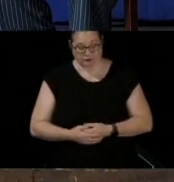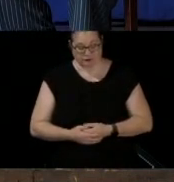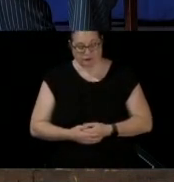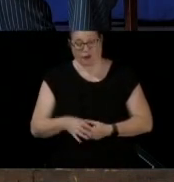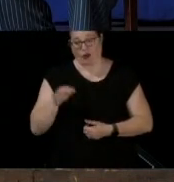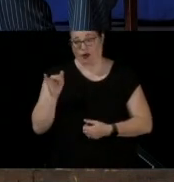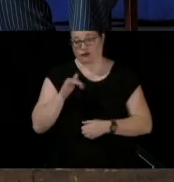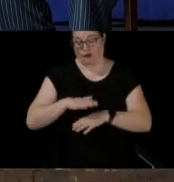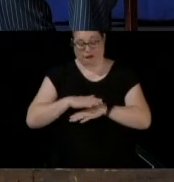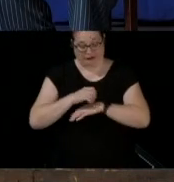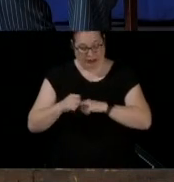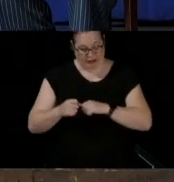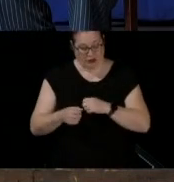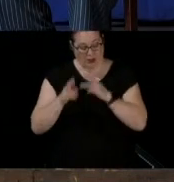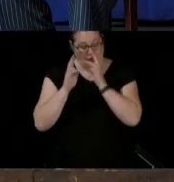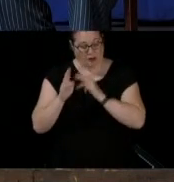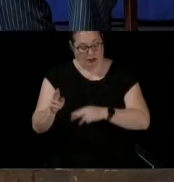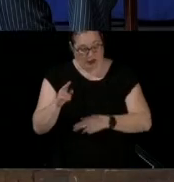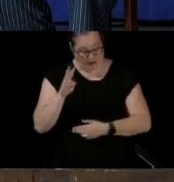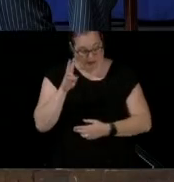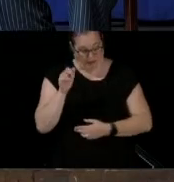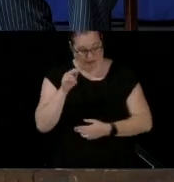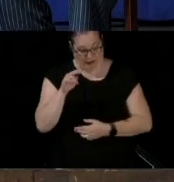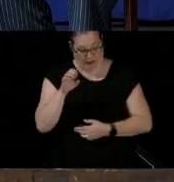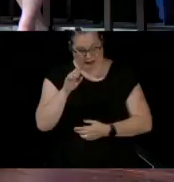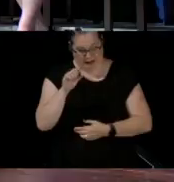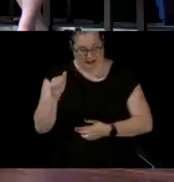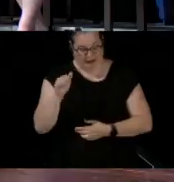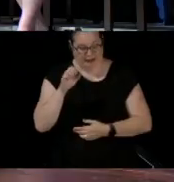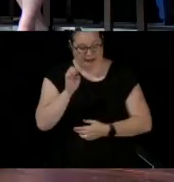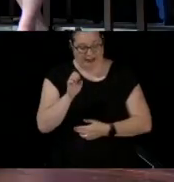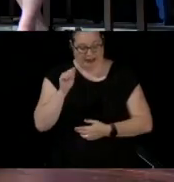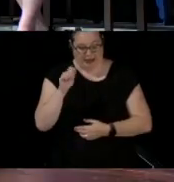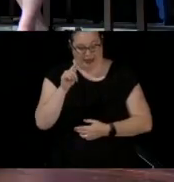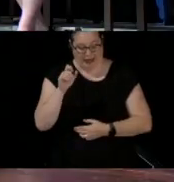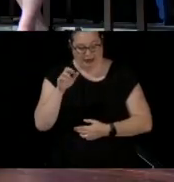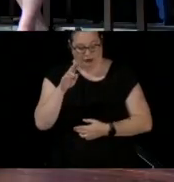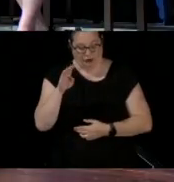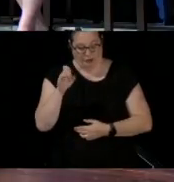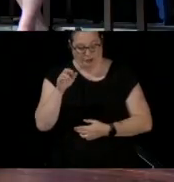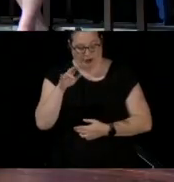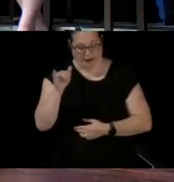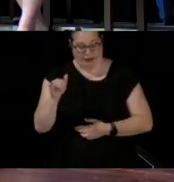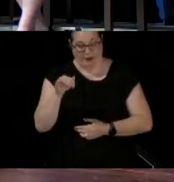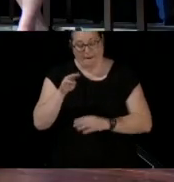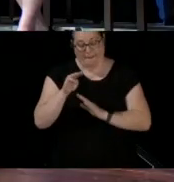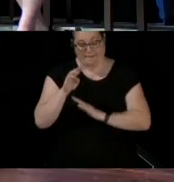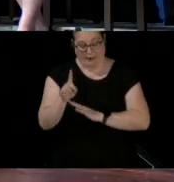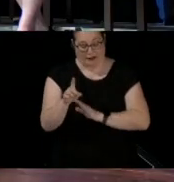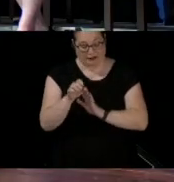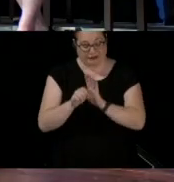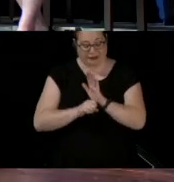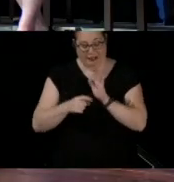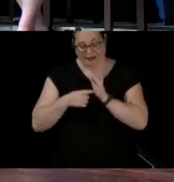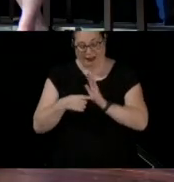Also on stage, we have the Honorable Vanessa E. Atterbury, Maryland State Delegate, District 13.